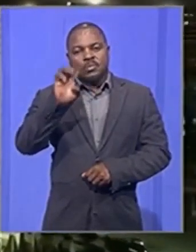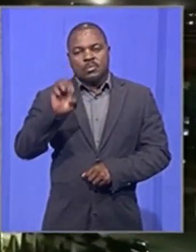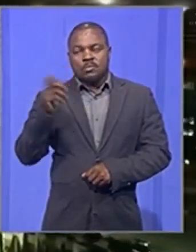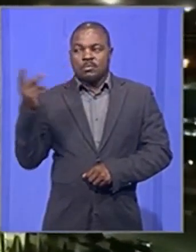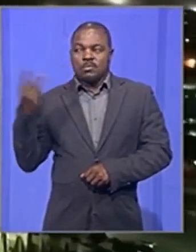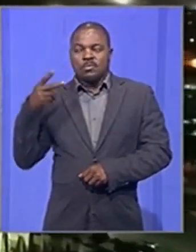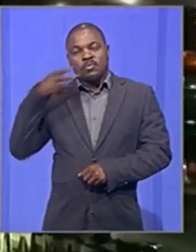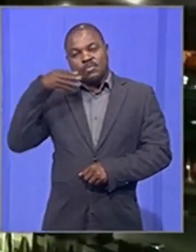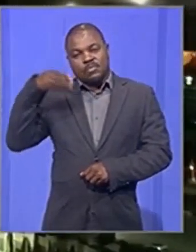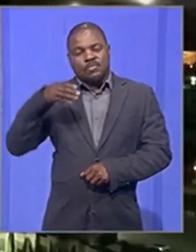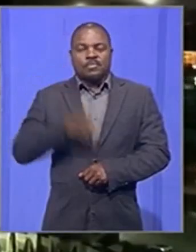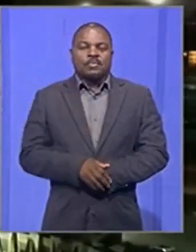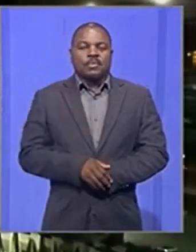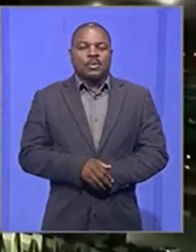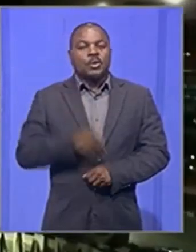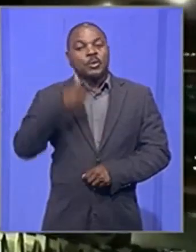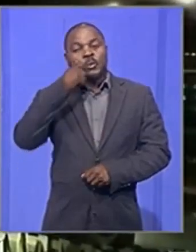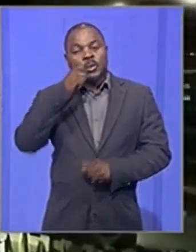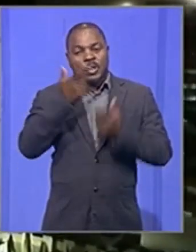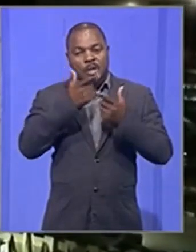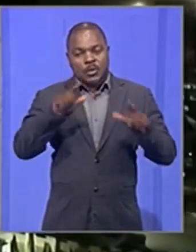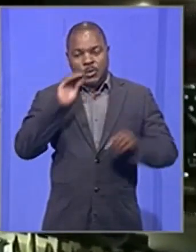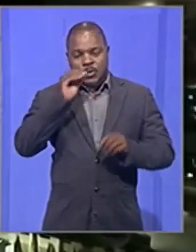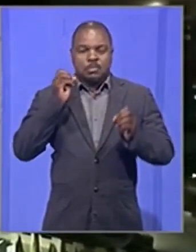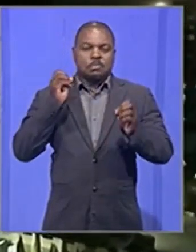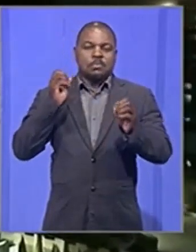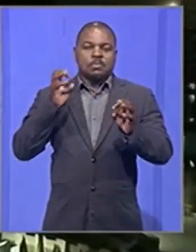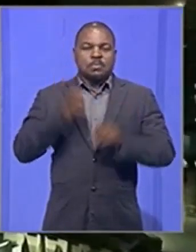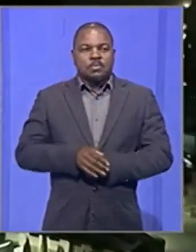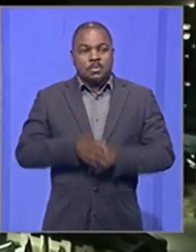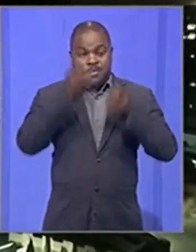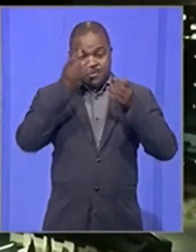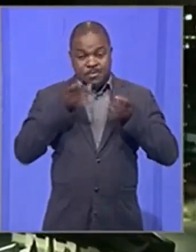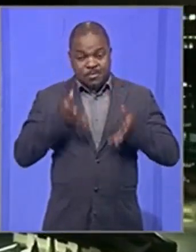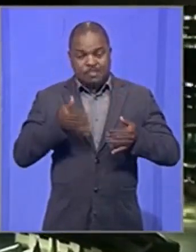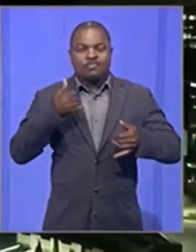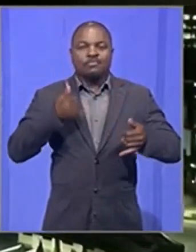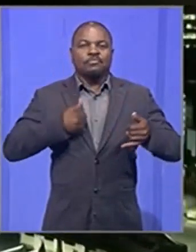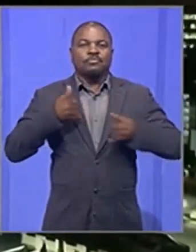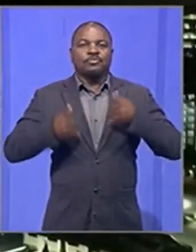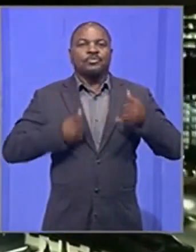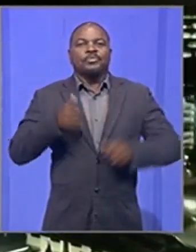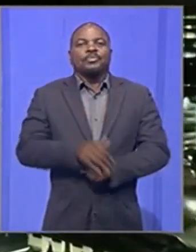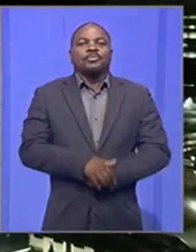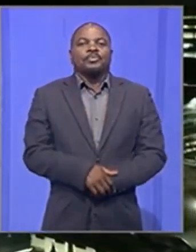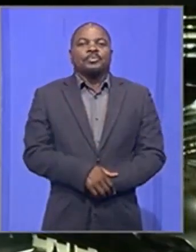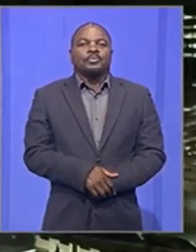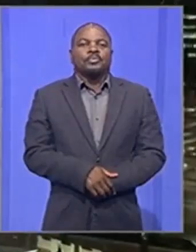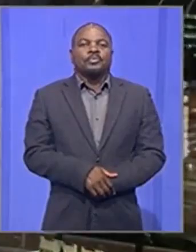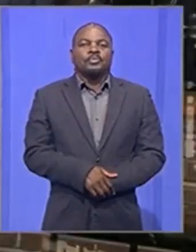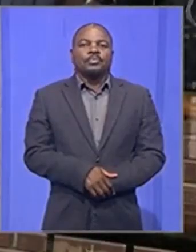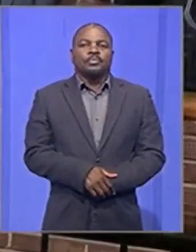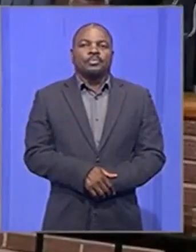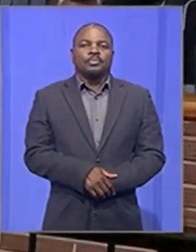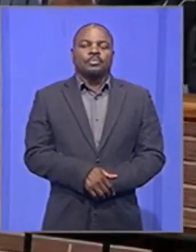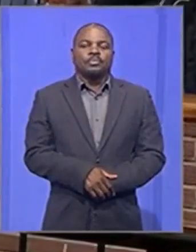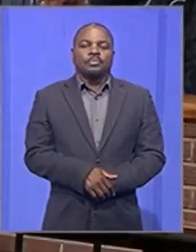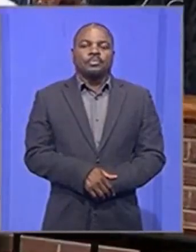Letlalo. Re go tlisetsa kgaso ya dikgang tsa Setswana. A re iketle mmogo ka tshedimosetso.